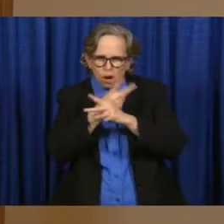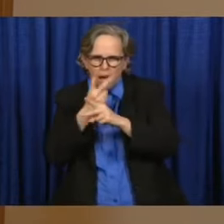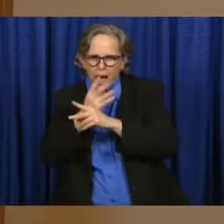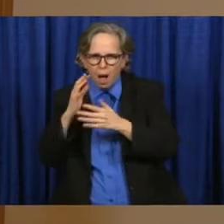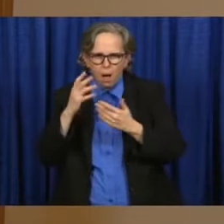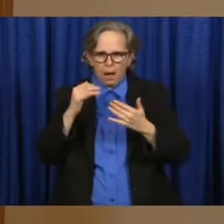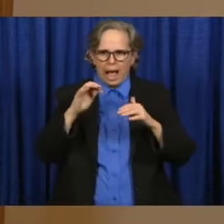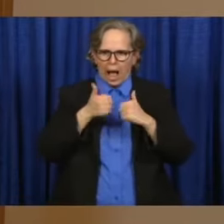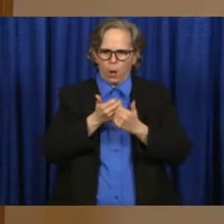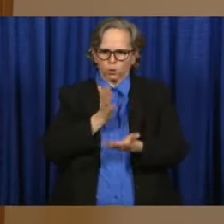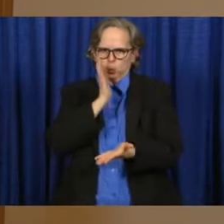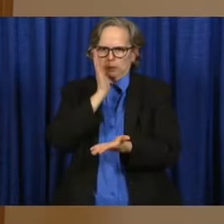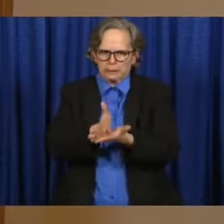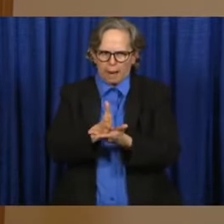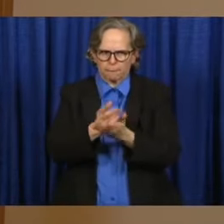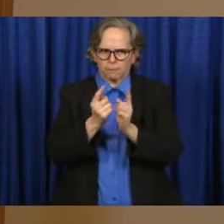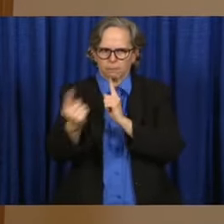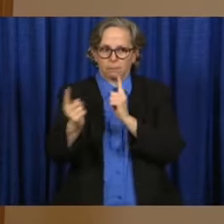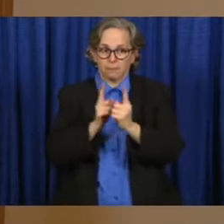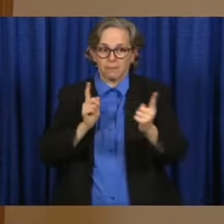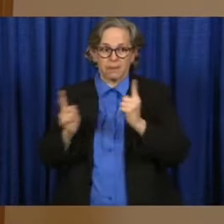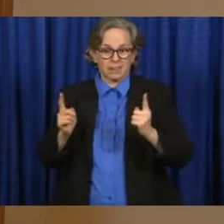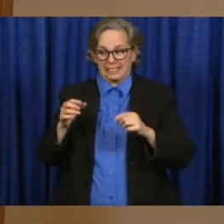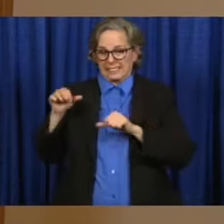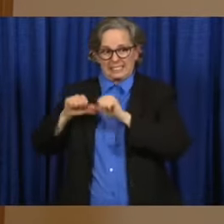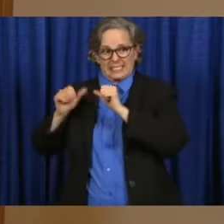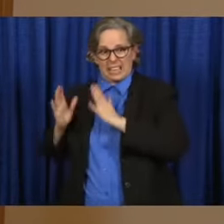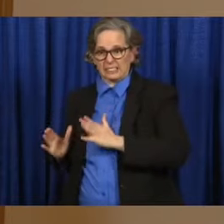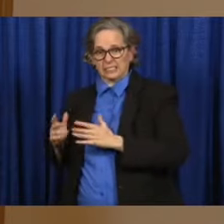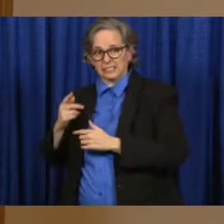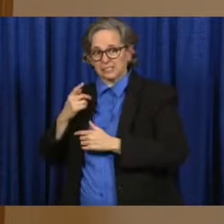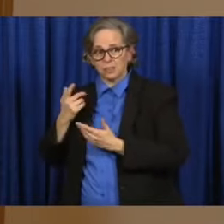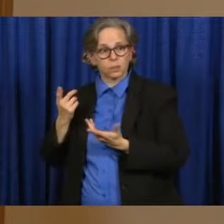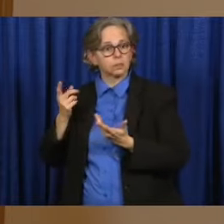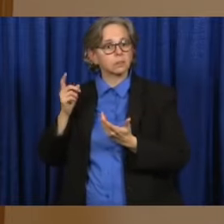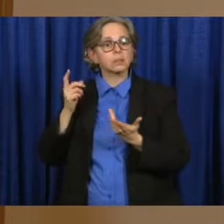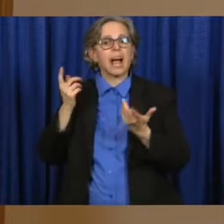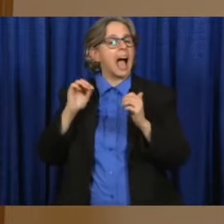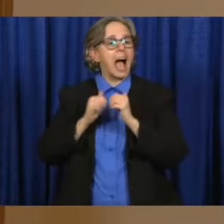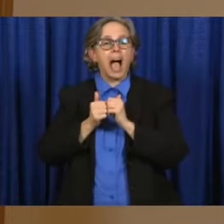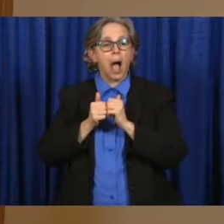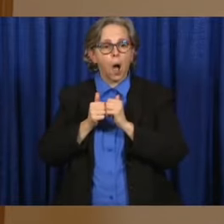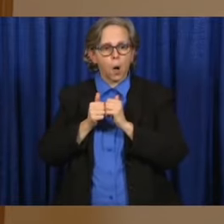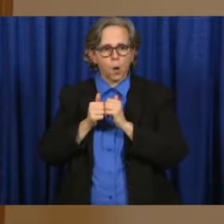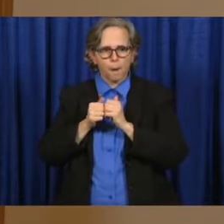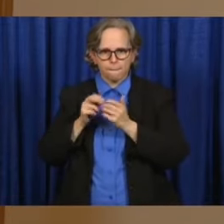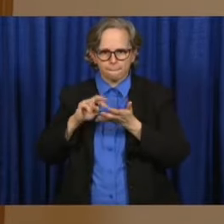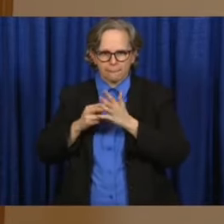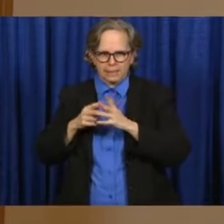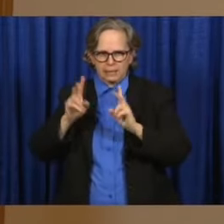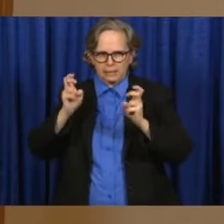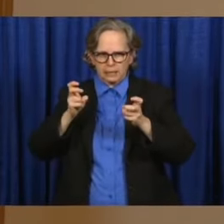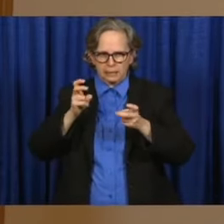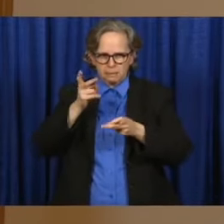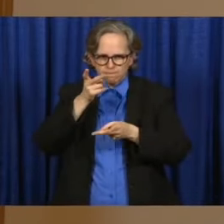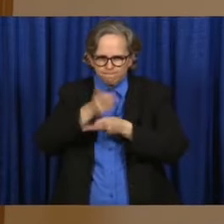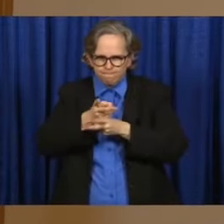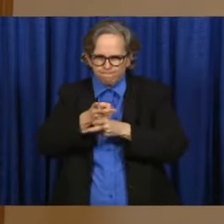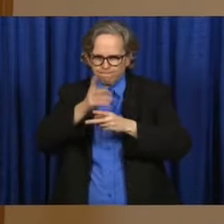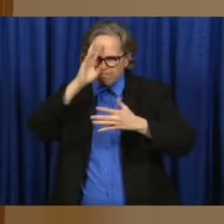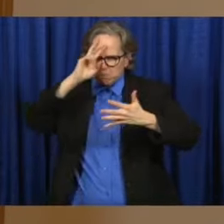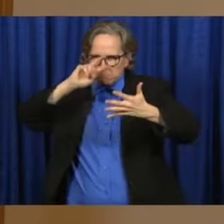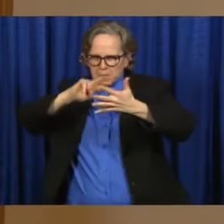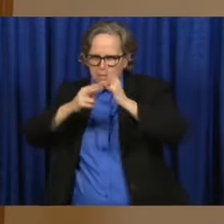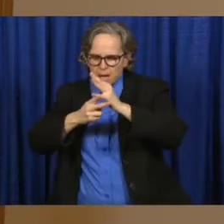are saying that that will have to be a very delicate, intentional process to do that. But some ingredients, there are at